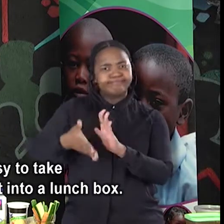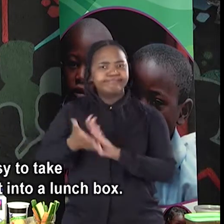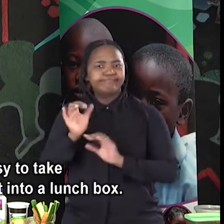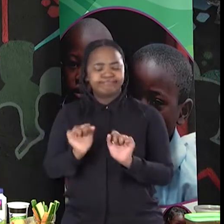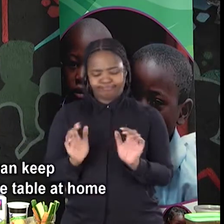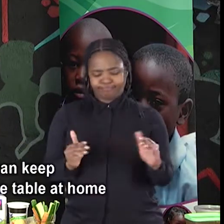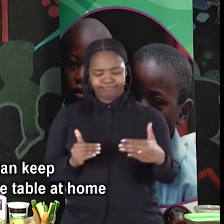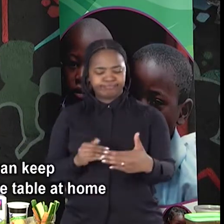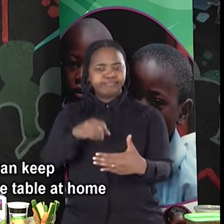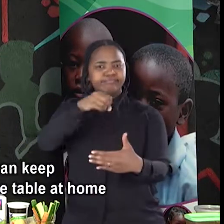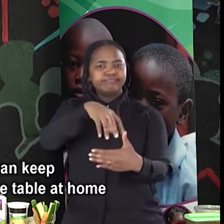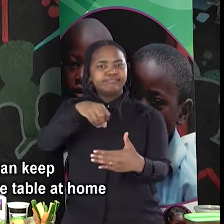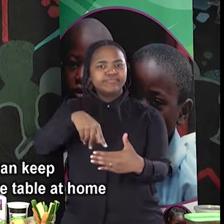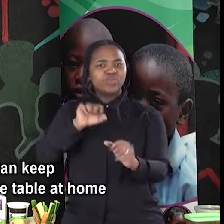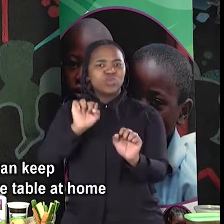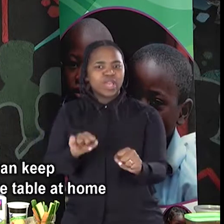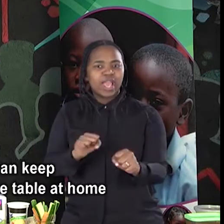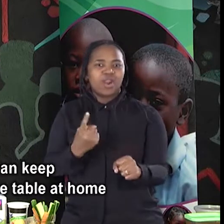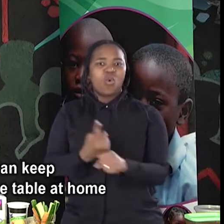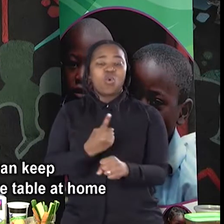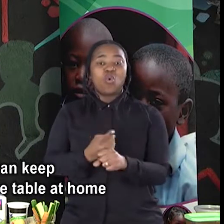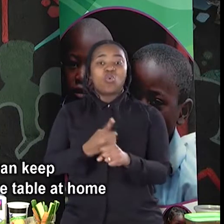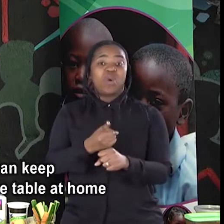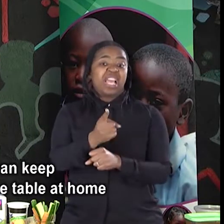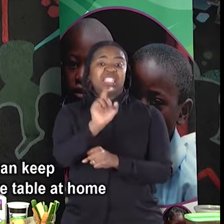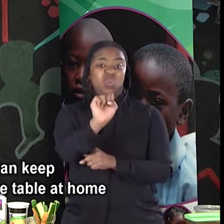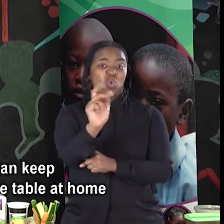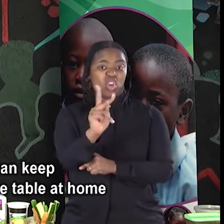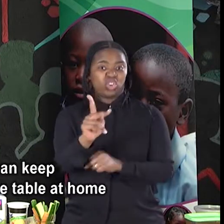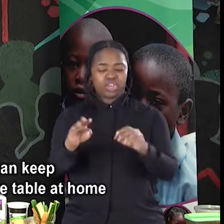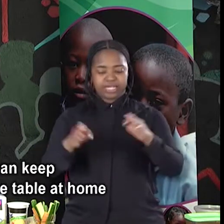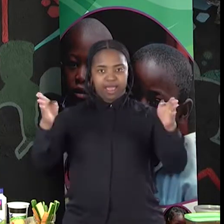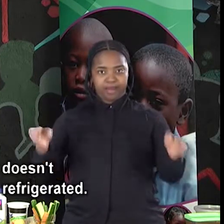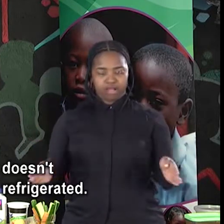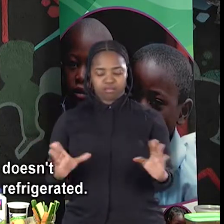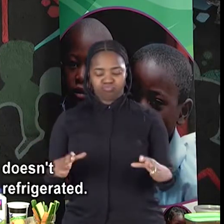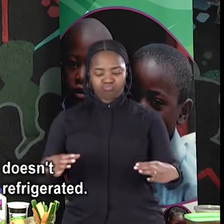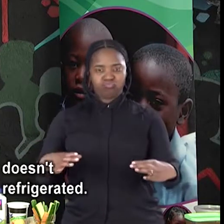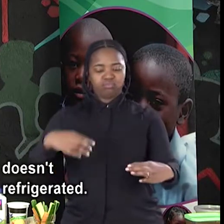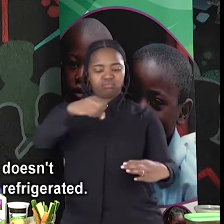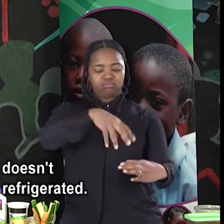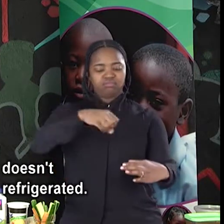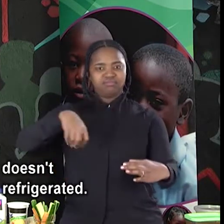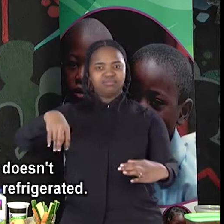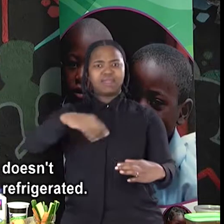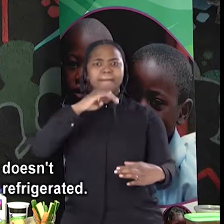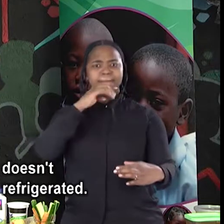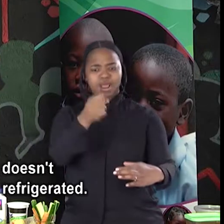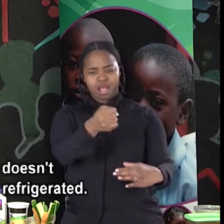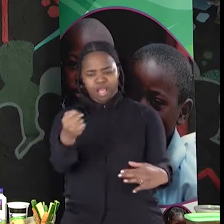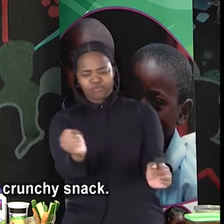lunch box You can always keep a bowl on a table at your house You don't need to